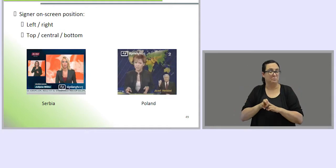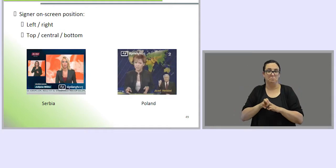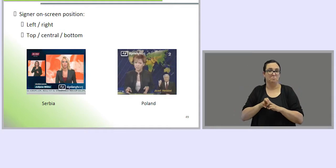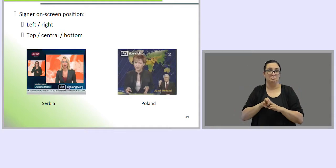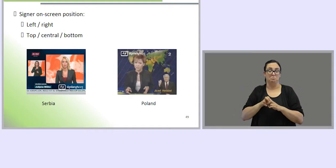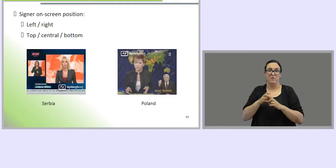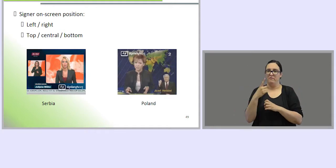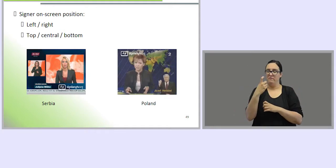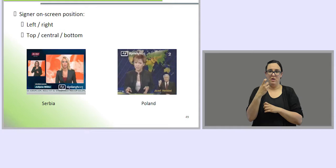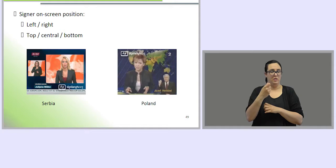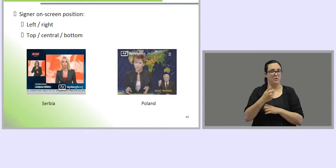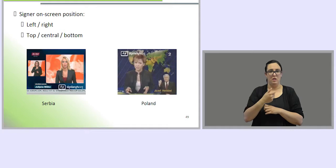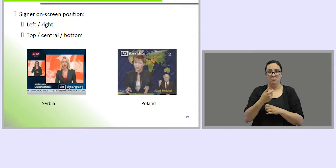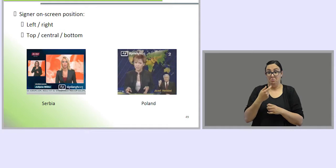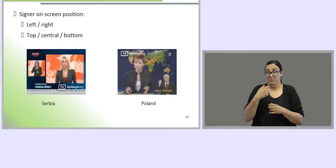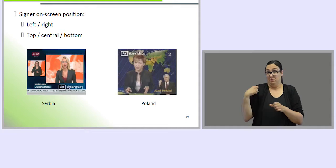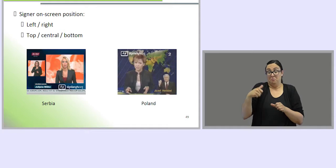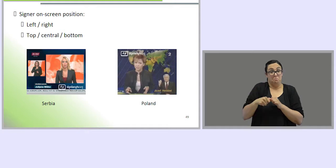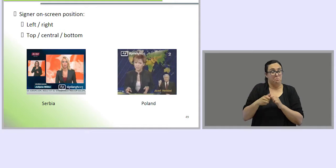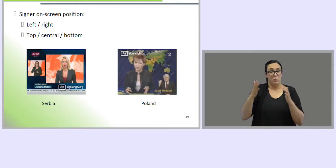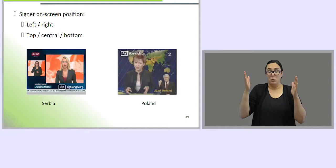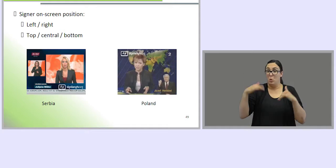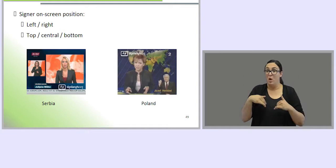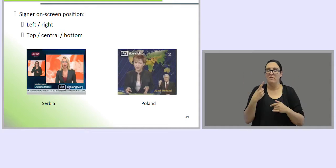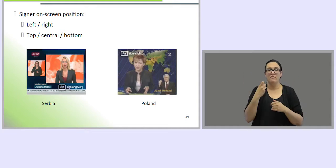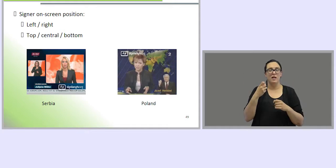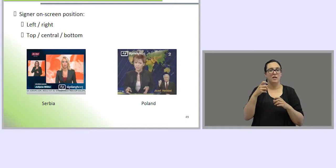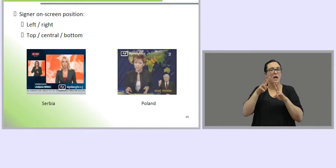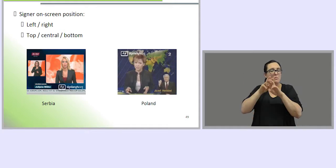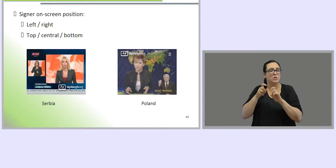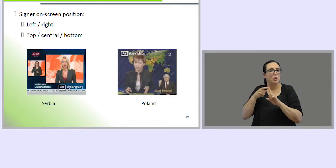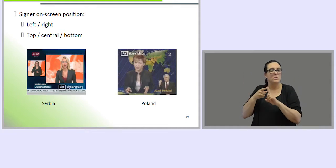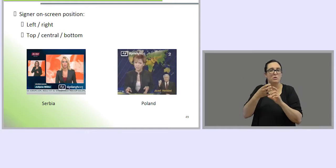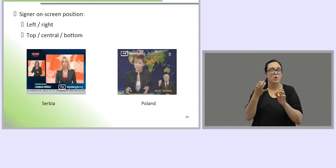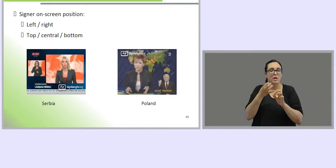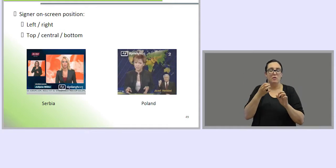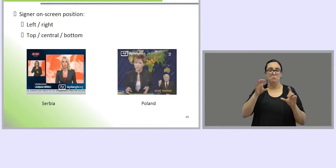carried out to see if any of these positions facilitates or